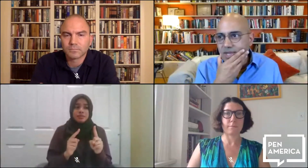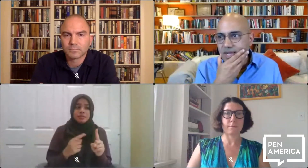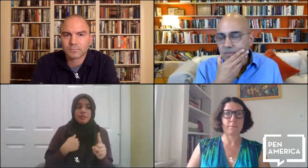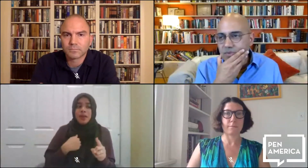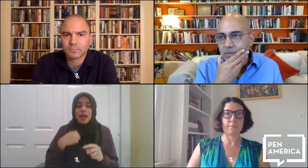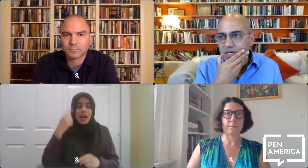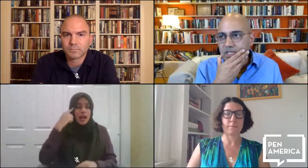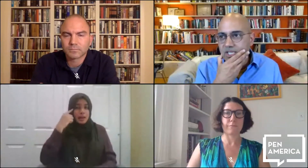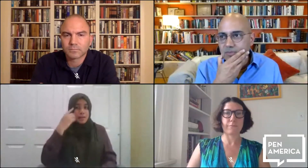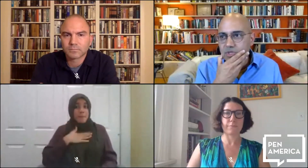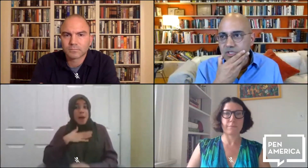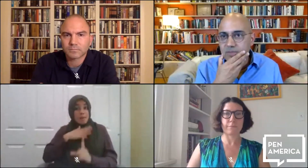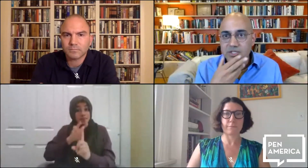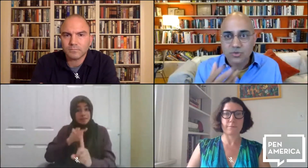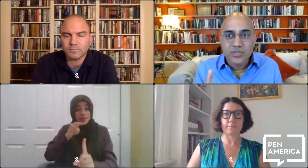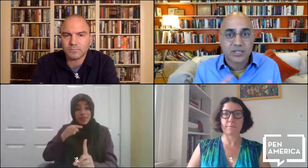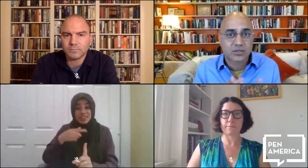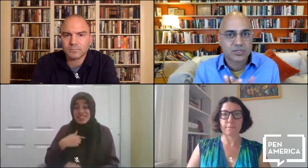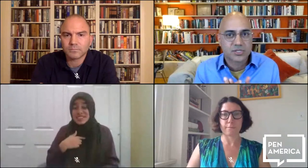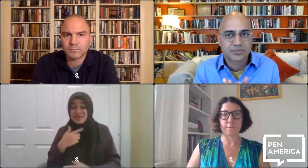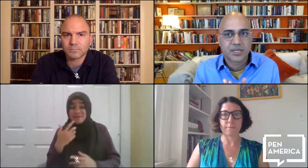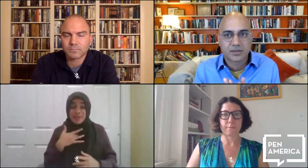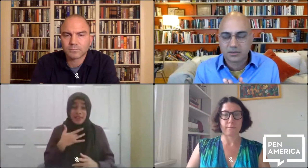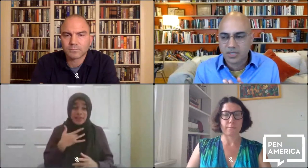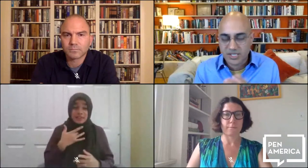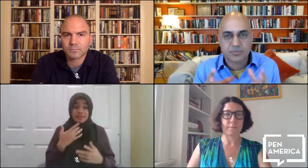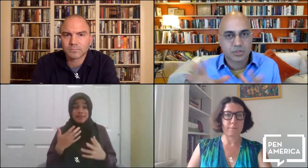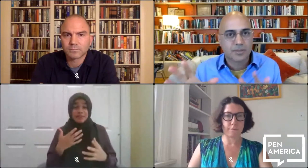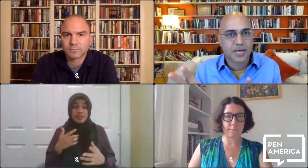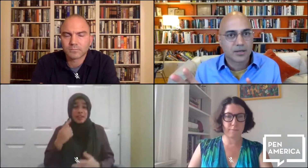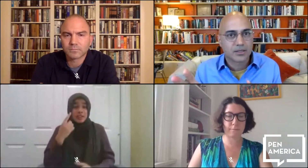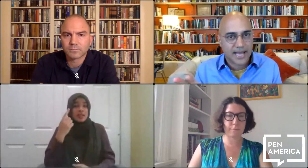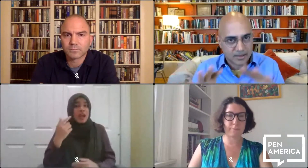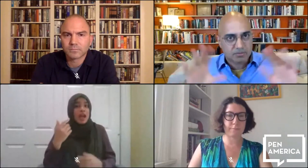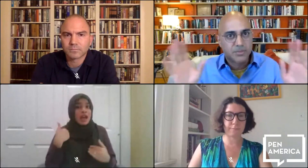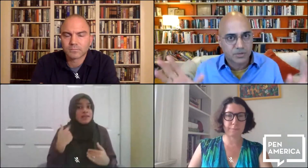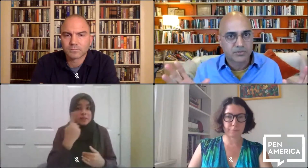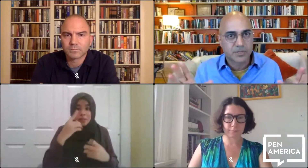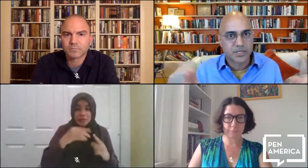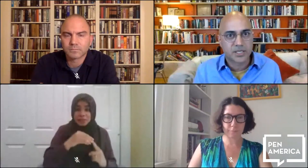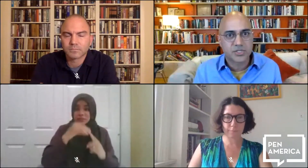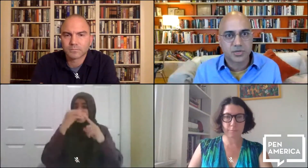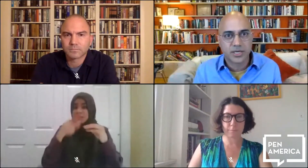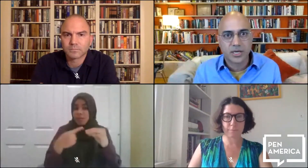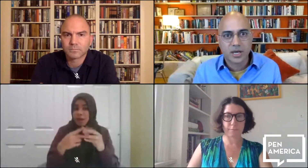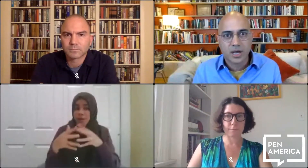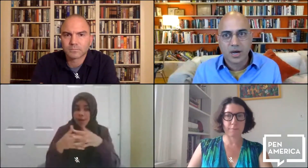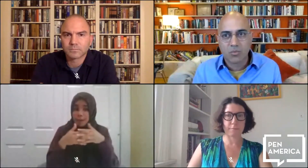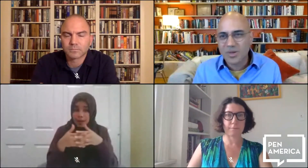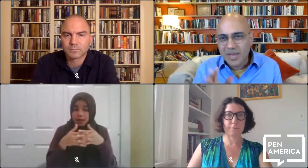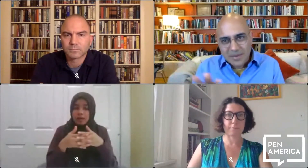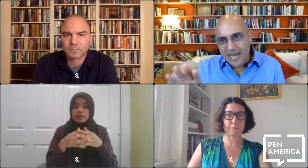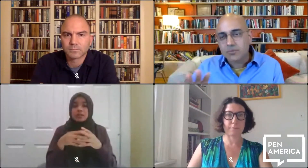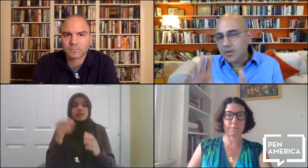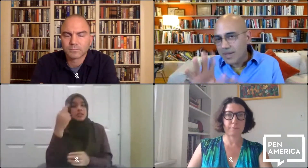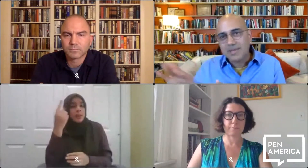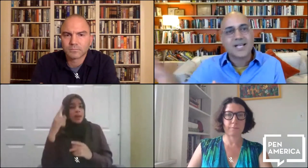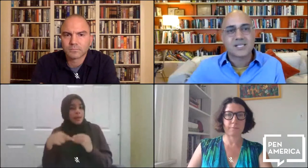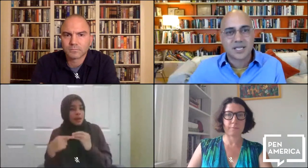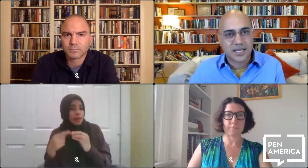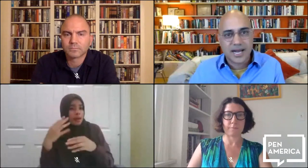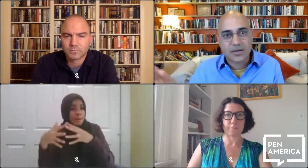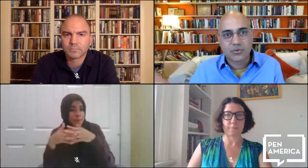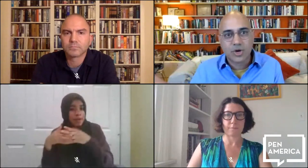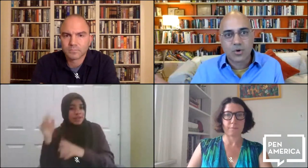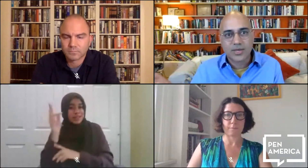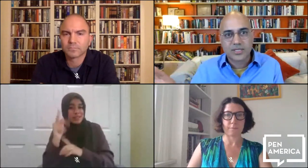think that American exceptionalism, I do think there is something exceptional about that period of American history. We may be